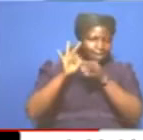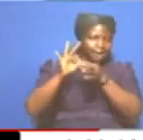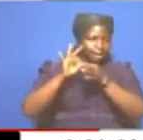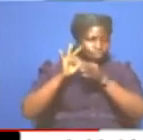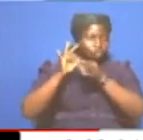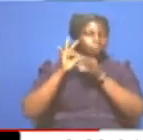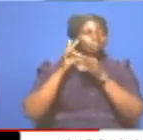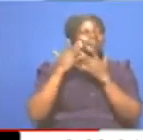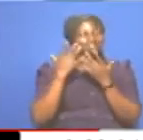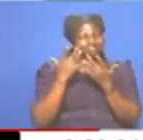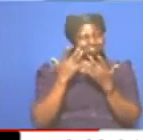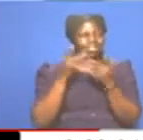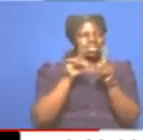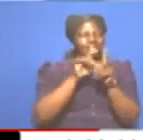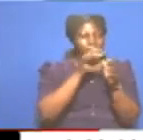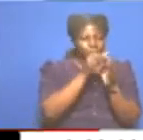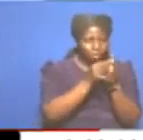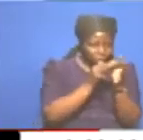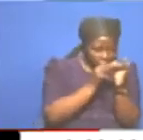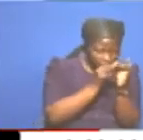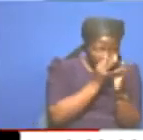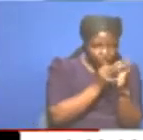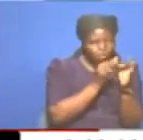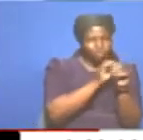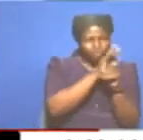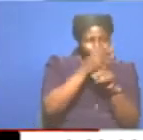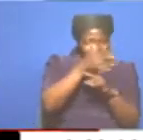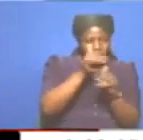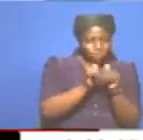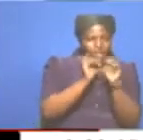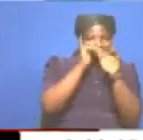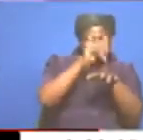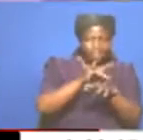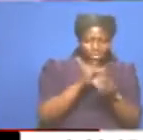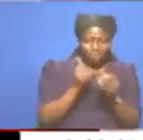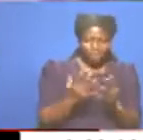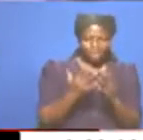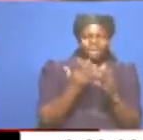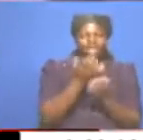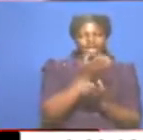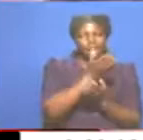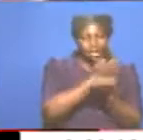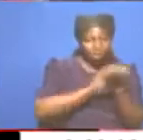COVID-19 pandemic that has strained most economies around the globe.